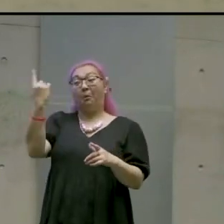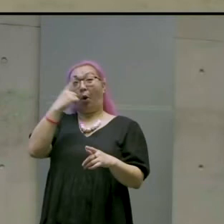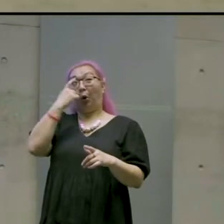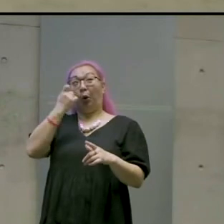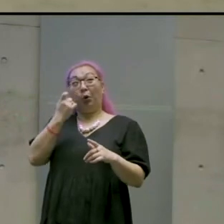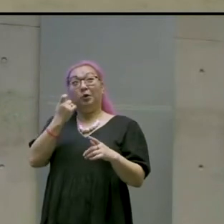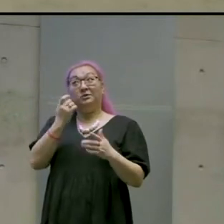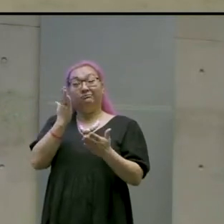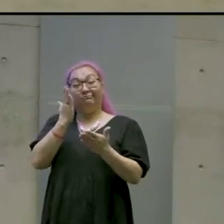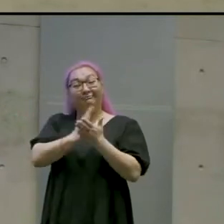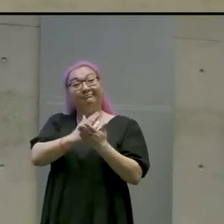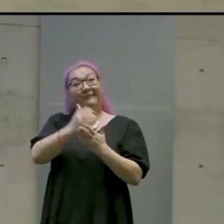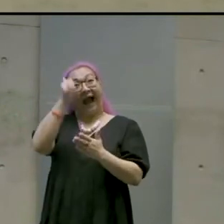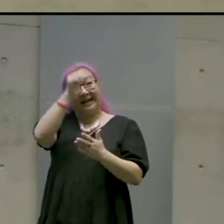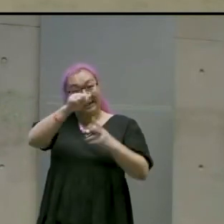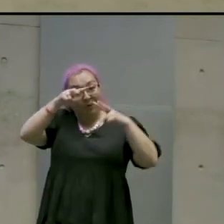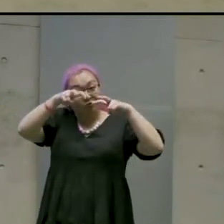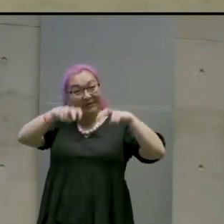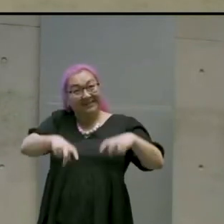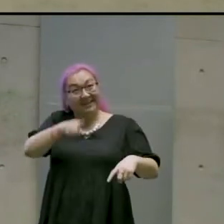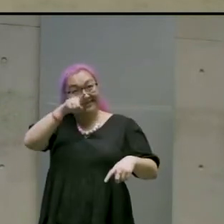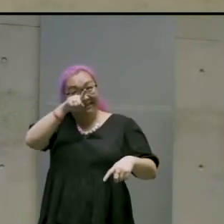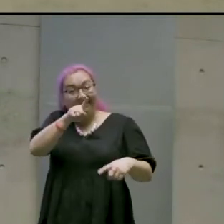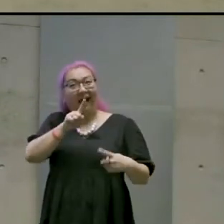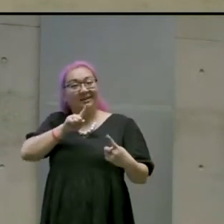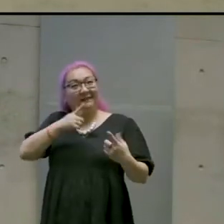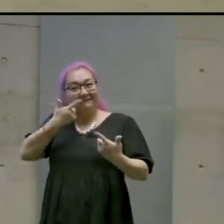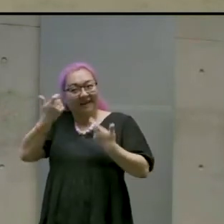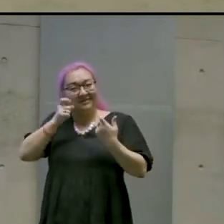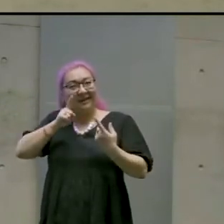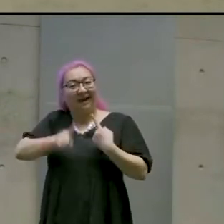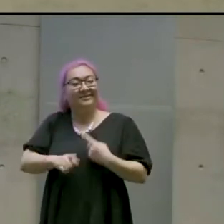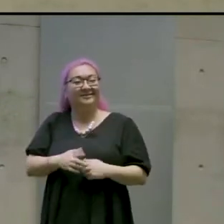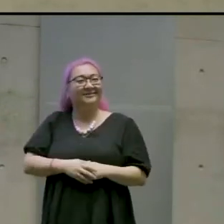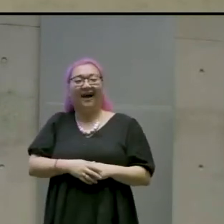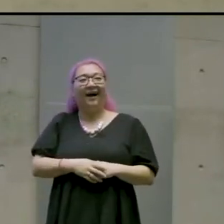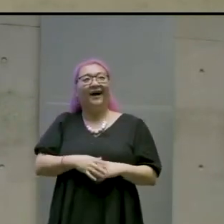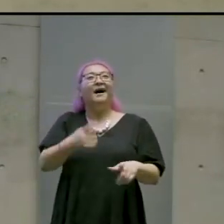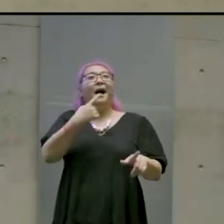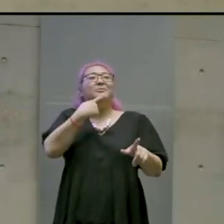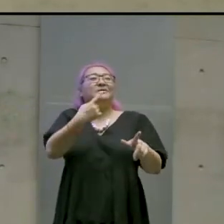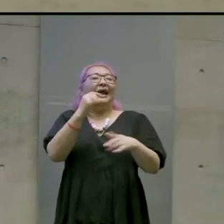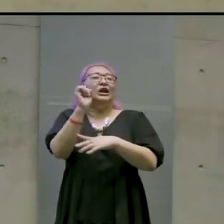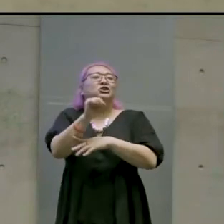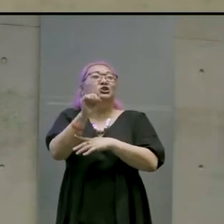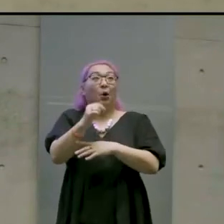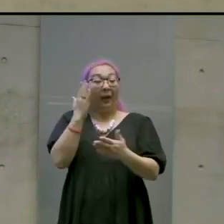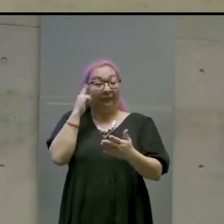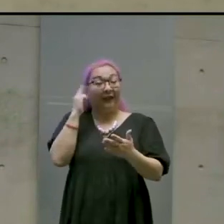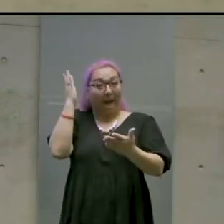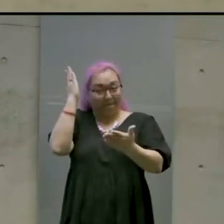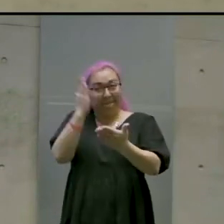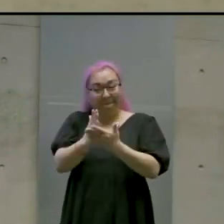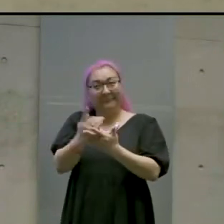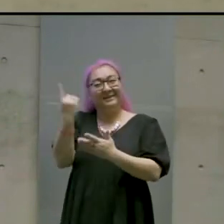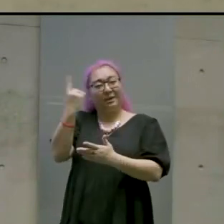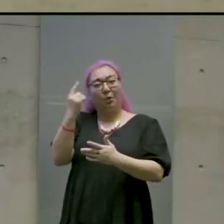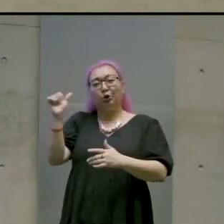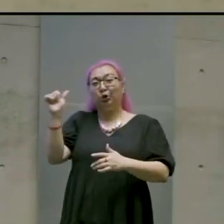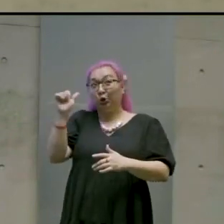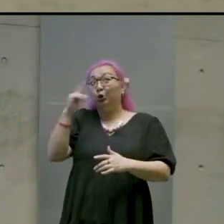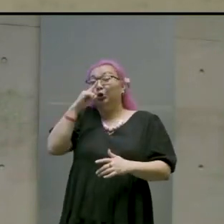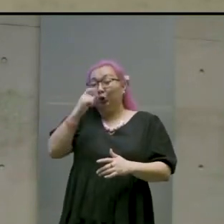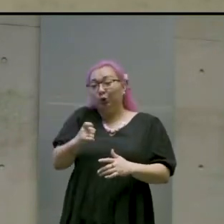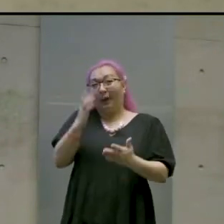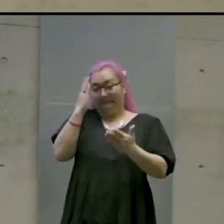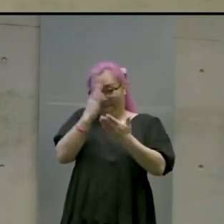to find that answer. And I'm not saying that as a joke, genuinely. I think it's a super interesting question,